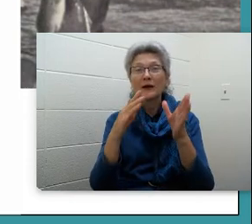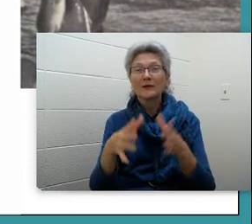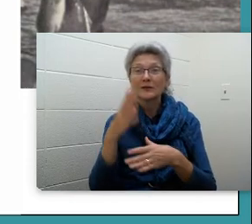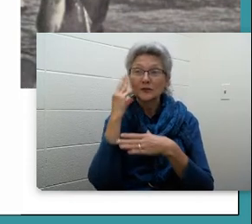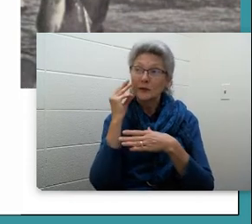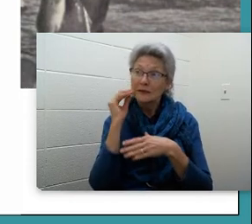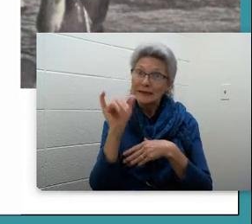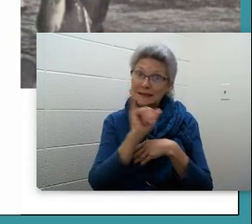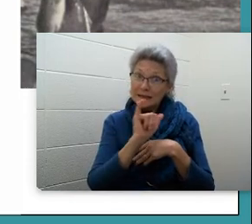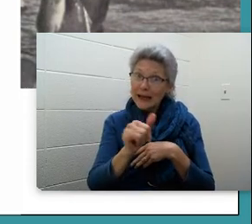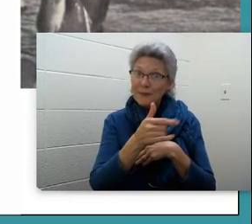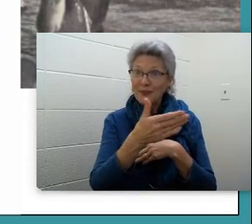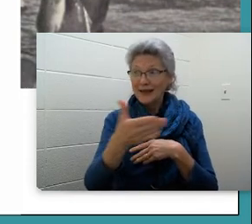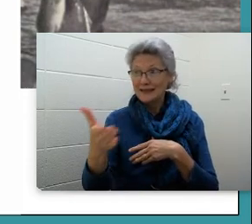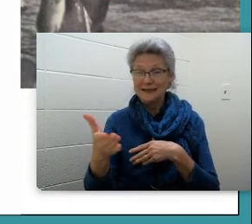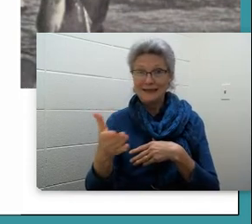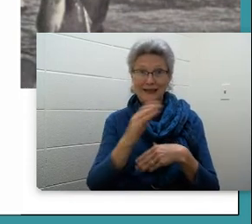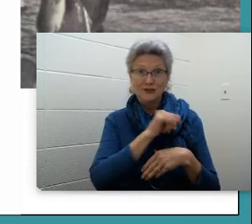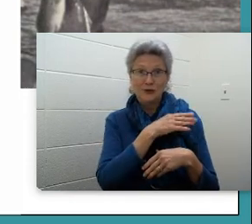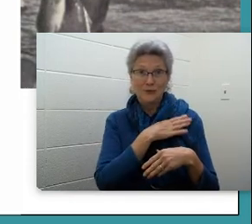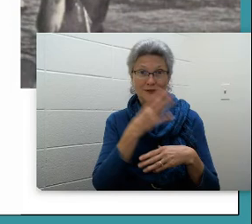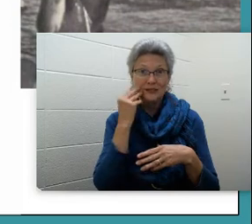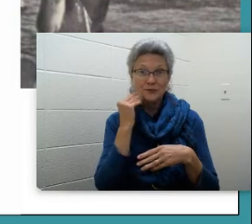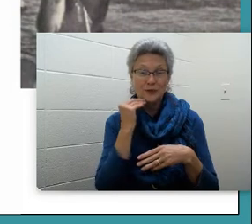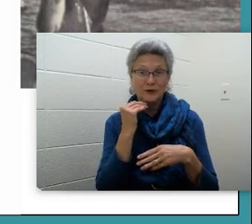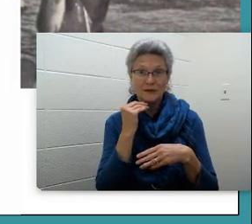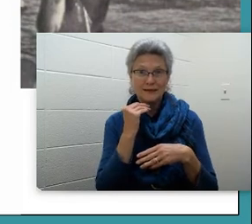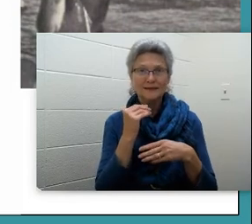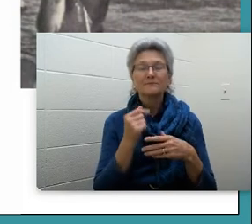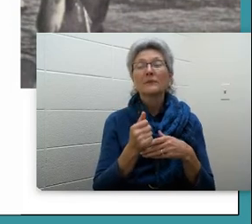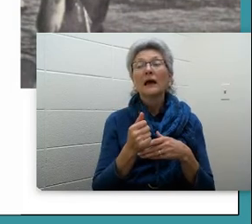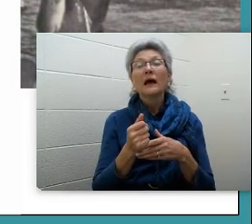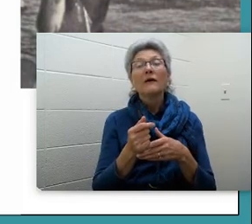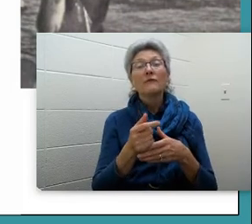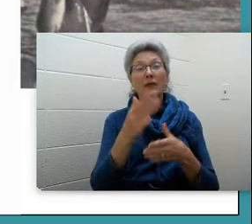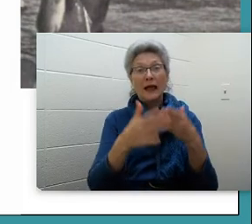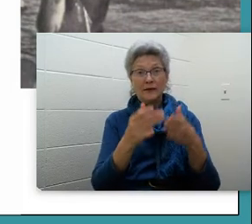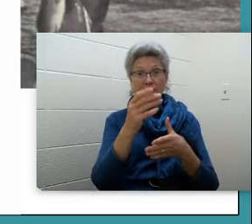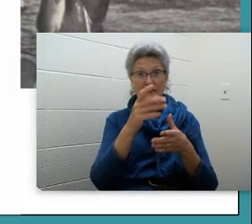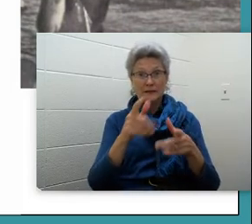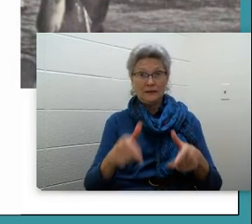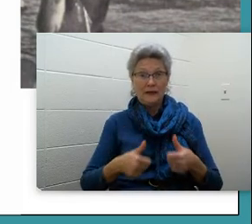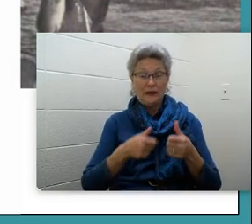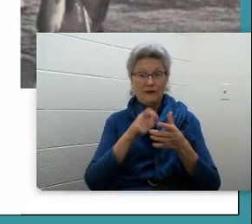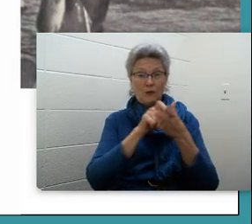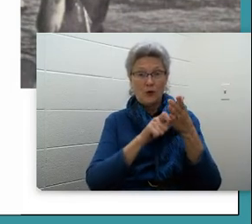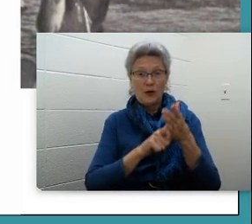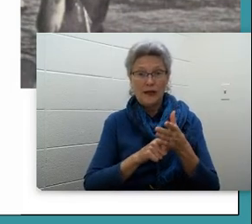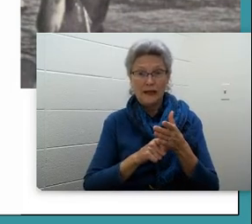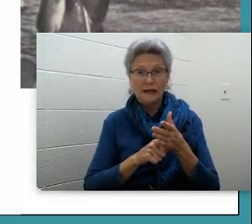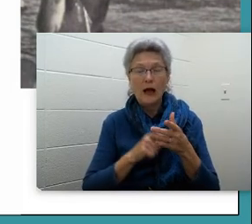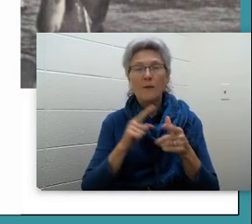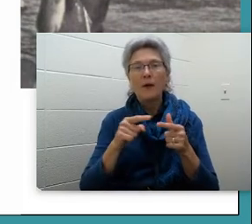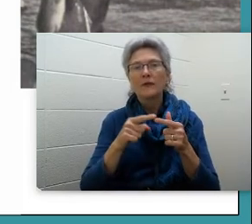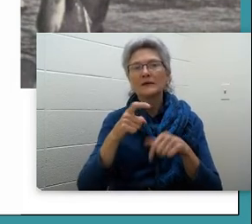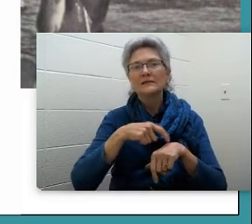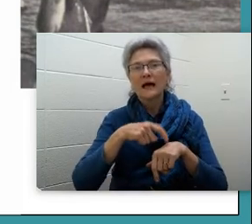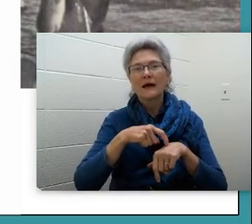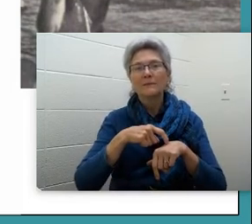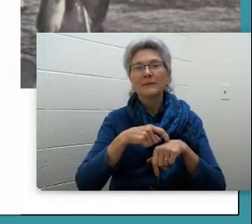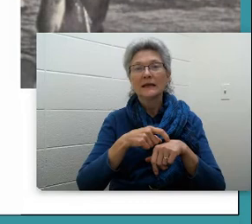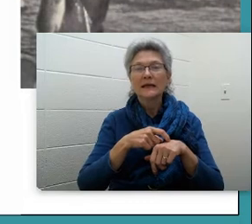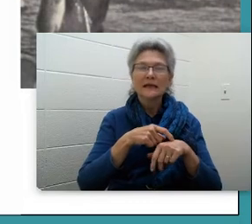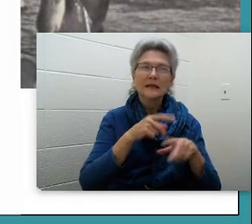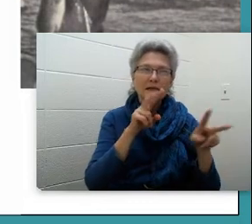ours too. Toward the end of his life, Burroughs wrote in The Summit of the Years about the time he had spent observing